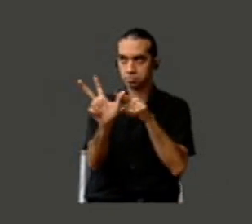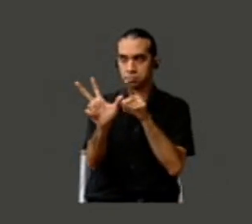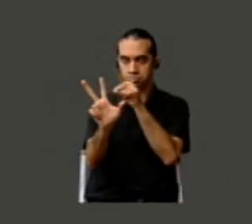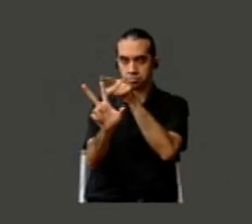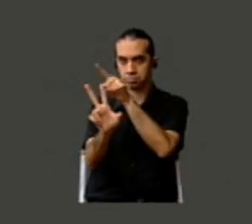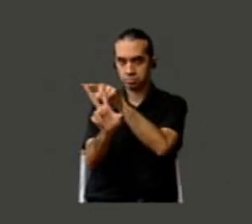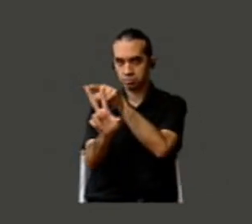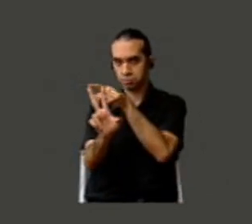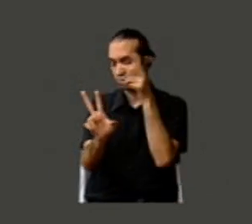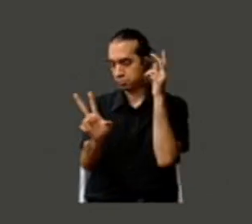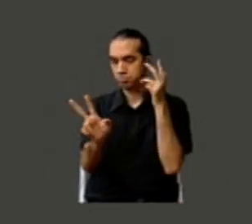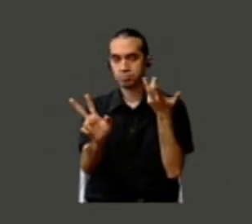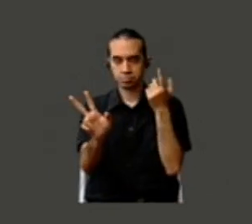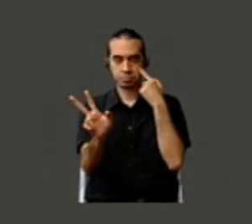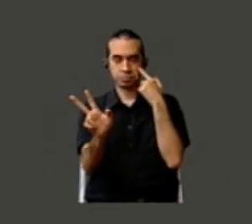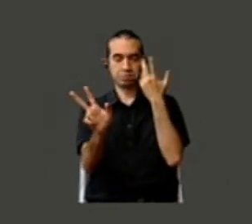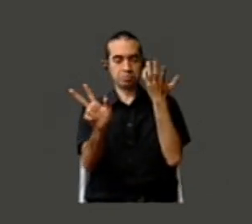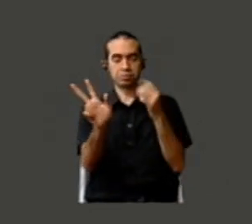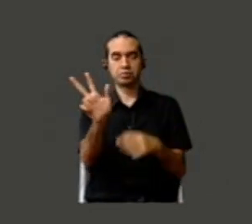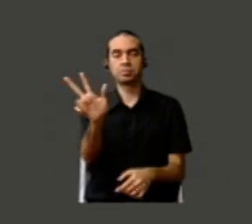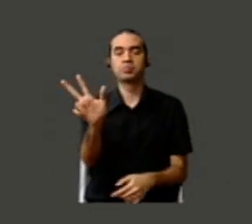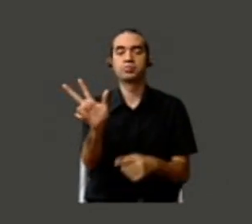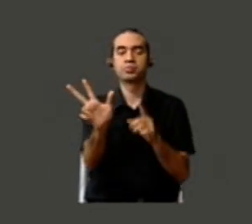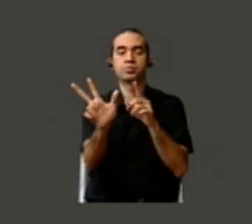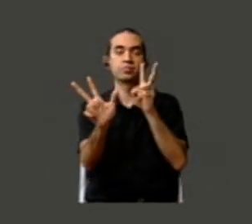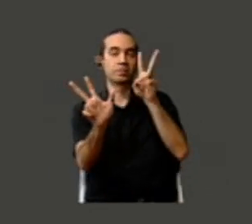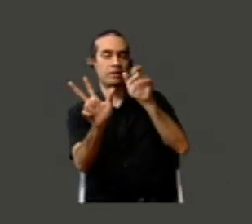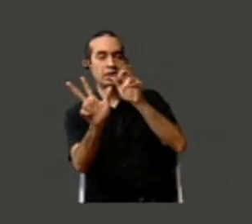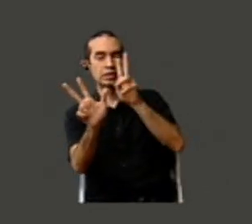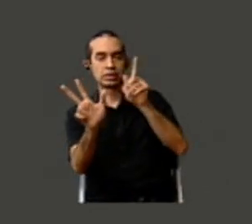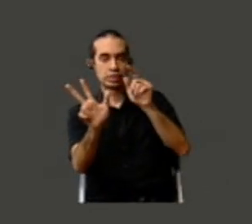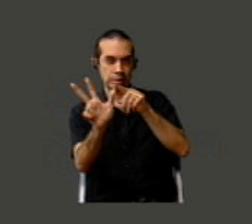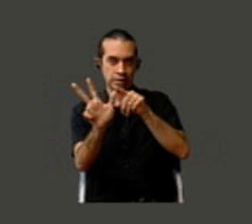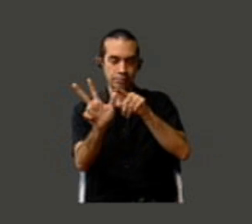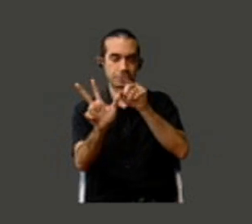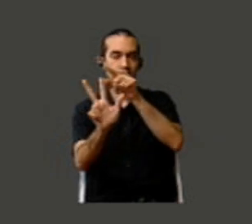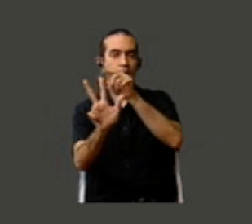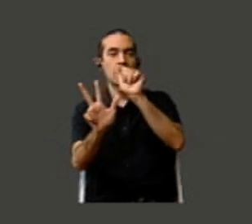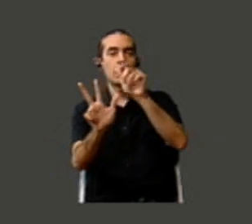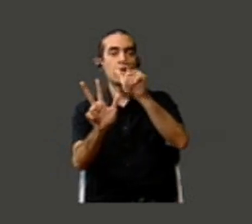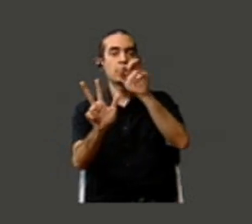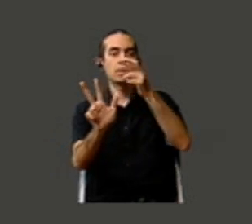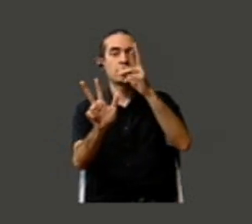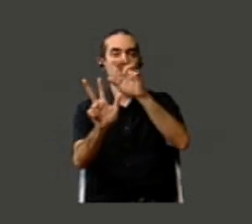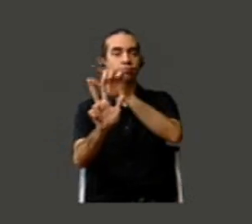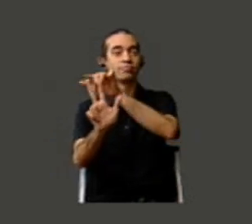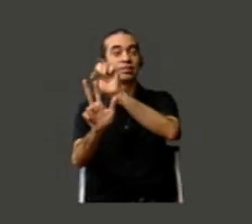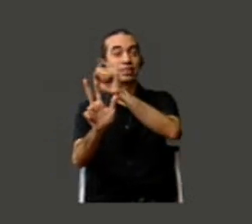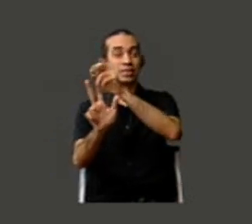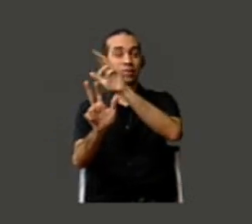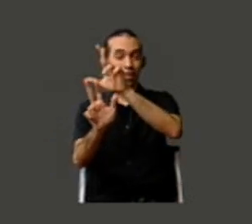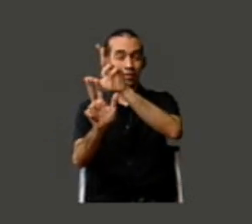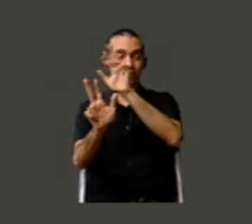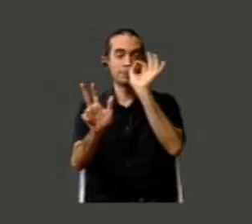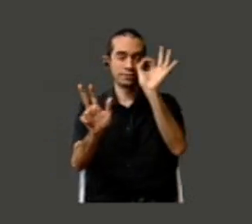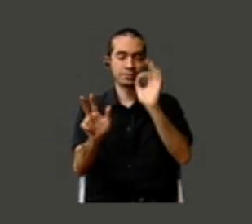you hear, Charlie. For instance, vaccine, alligator, and star.